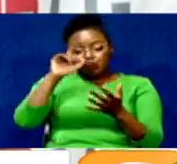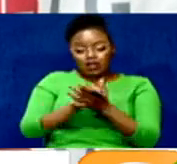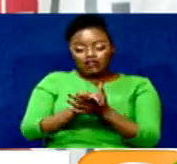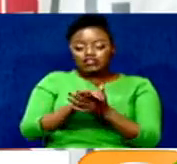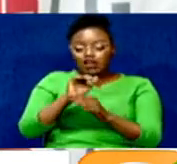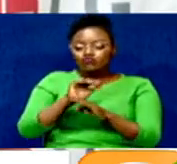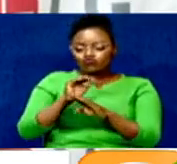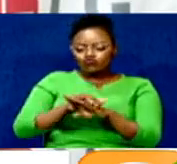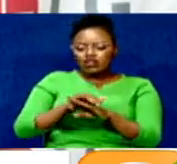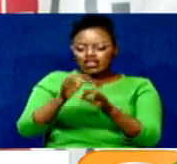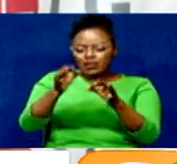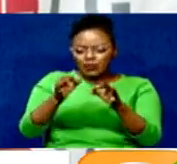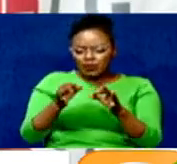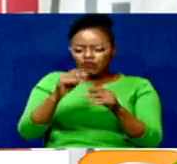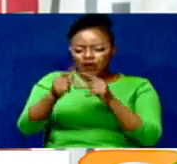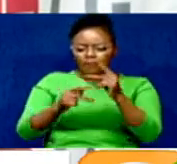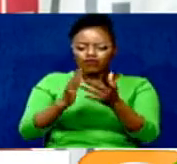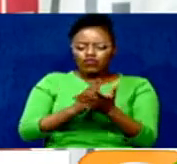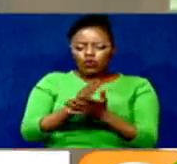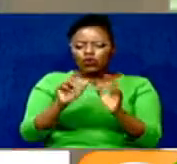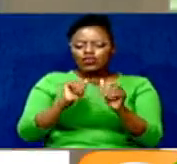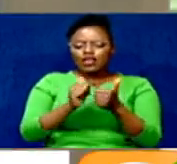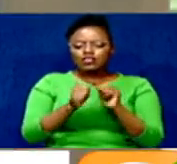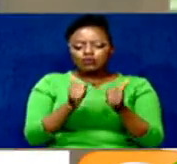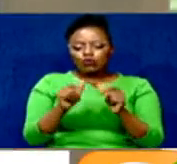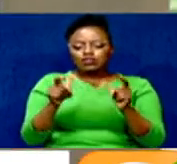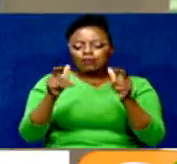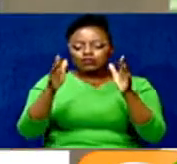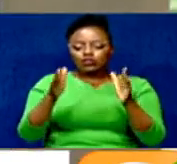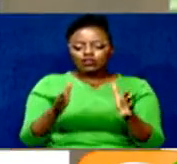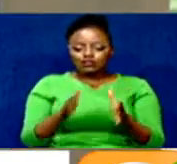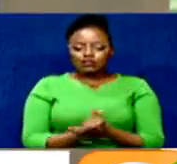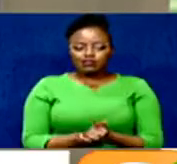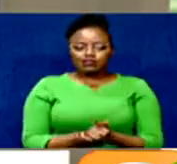transparent process and very rigorous through the sports journalist.